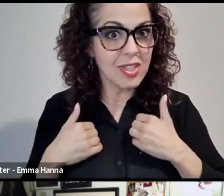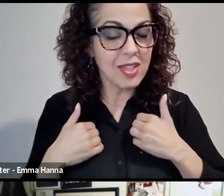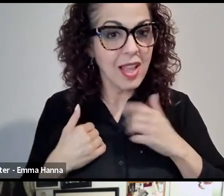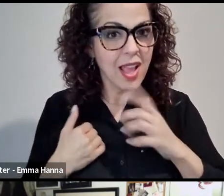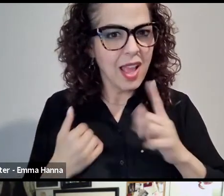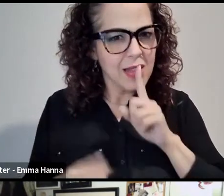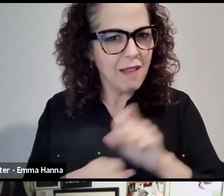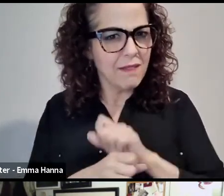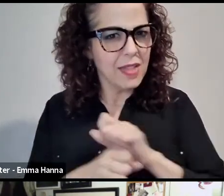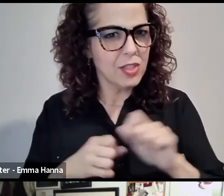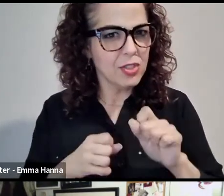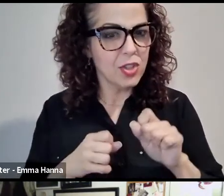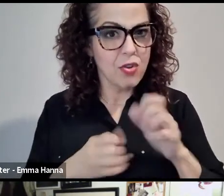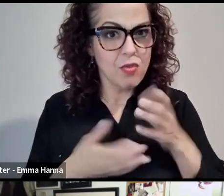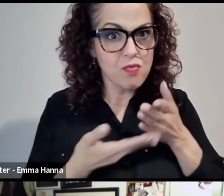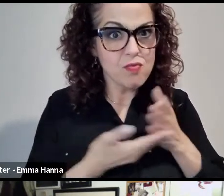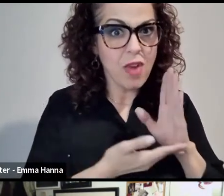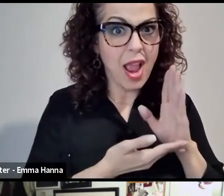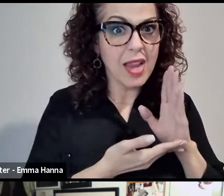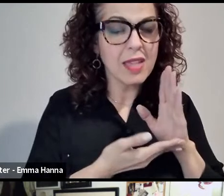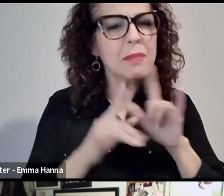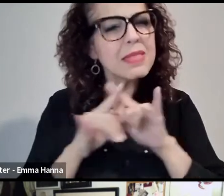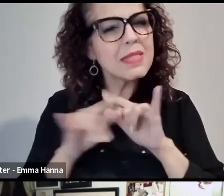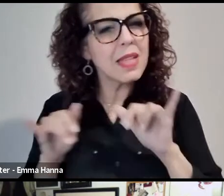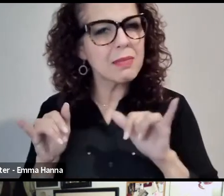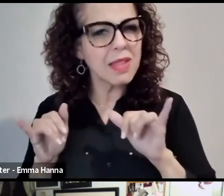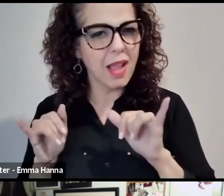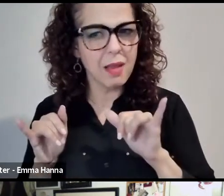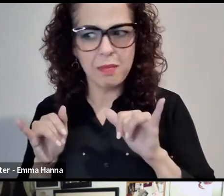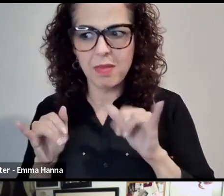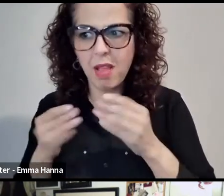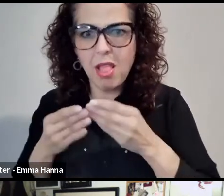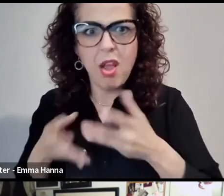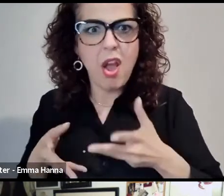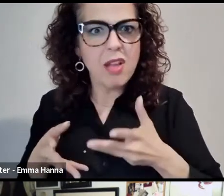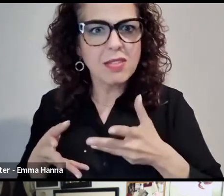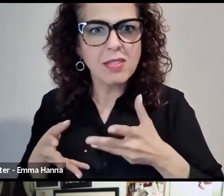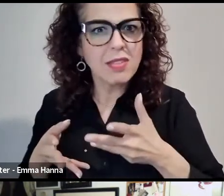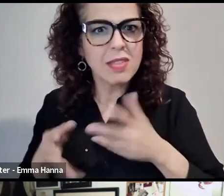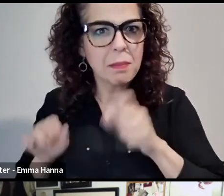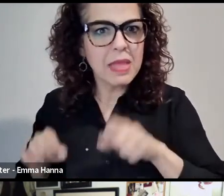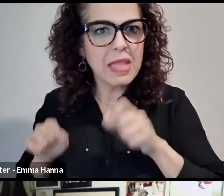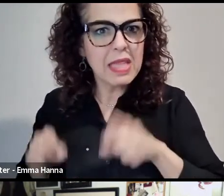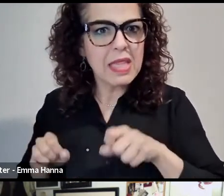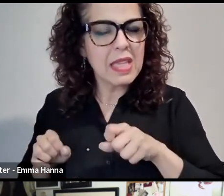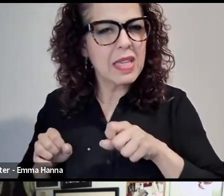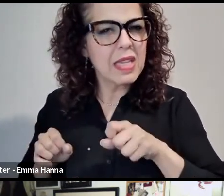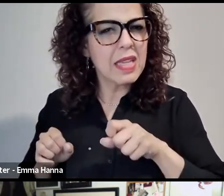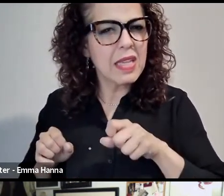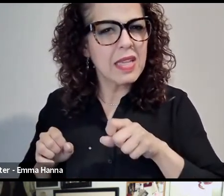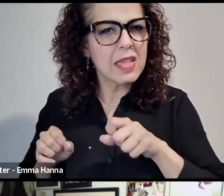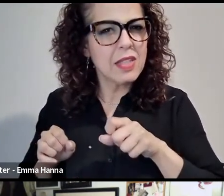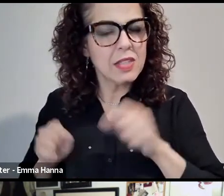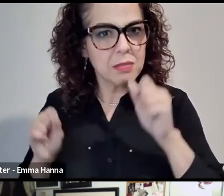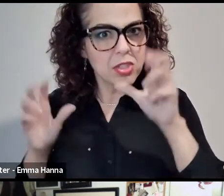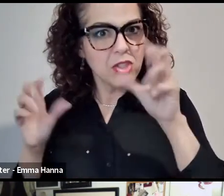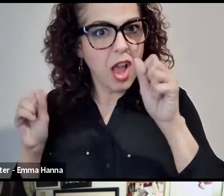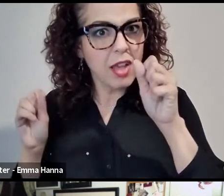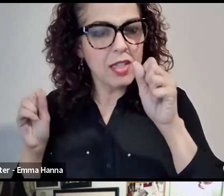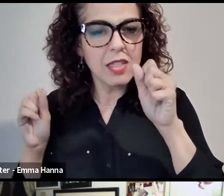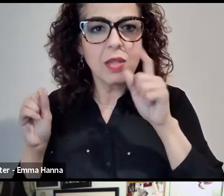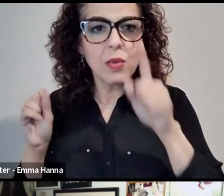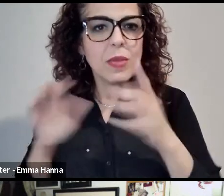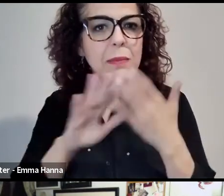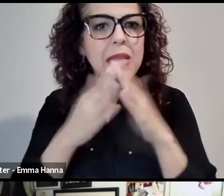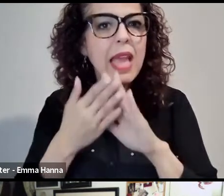we also at the time lost a lot of our ability to question and shock. We became domesticated and normalized